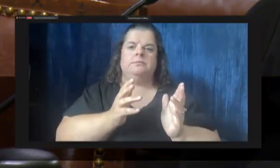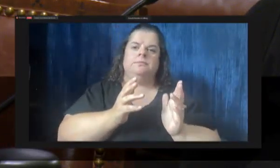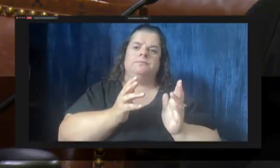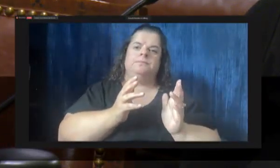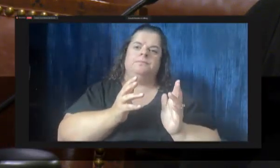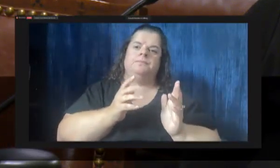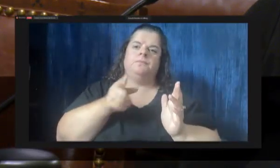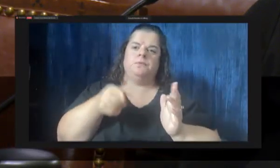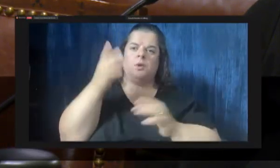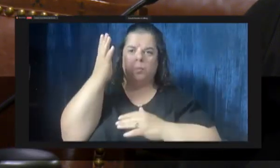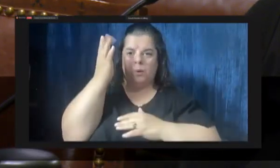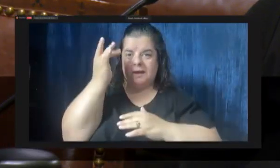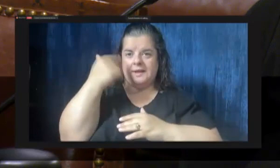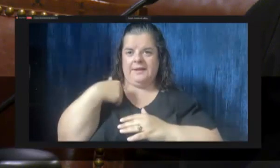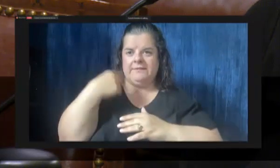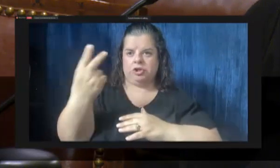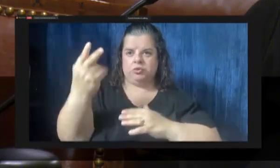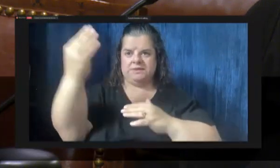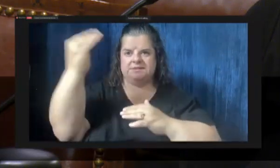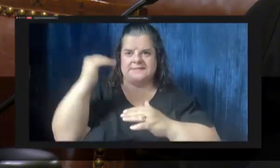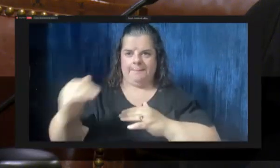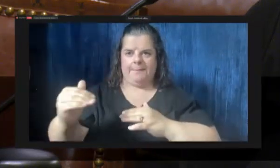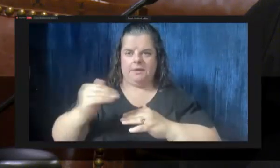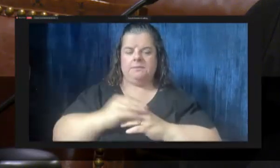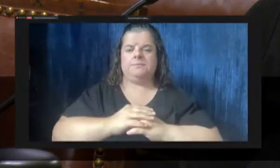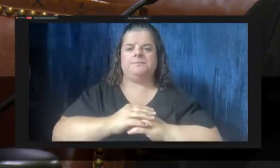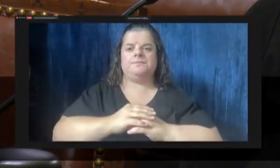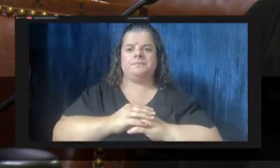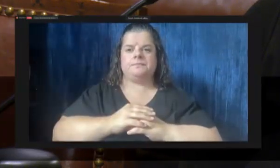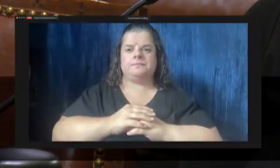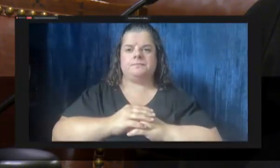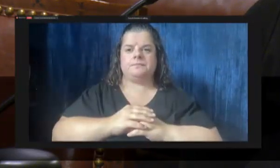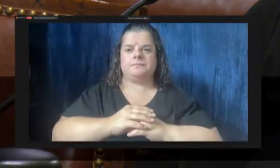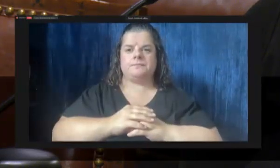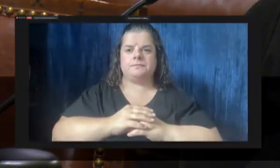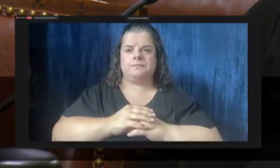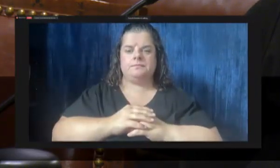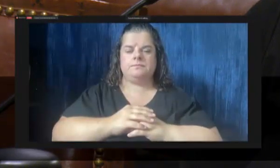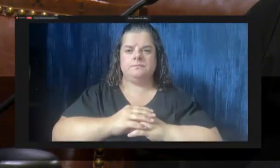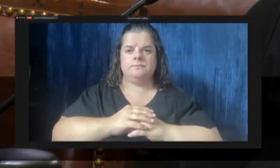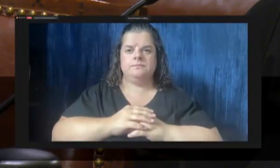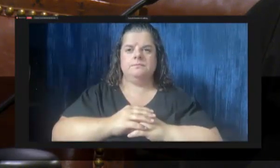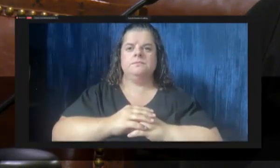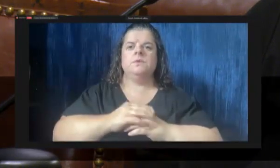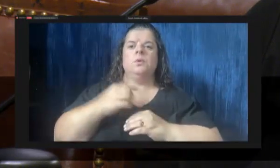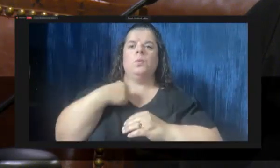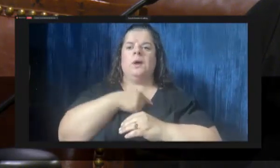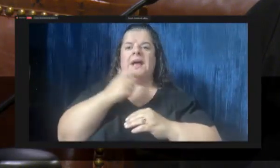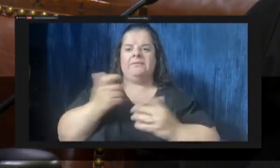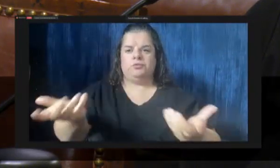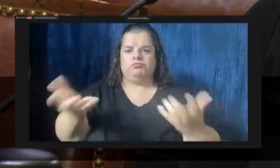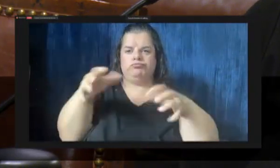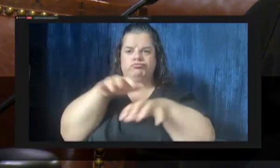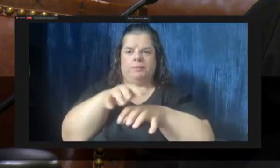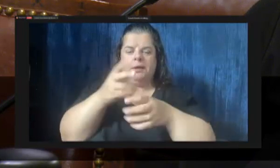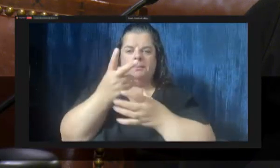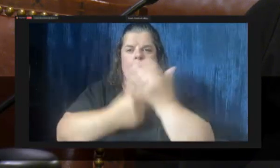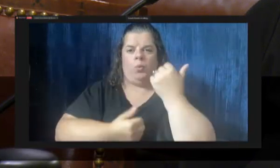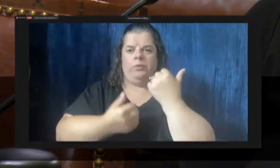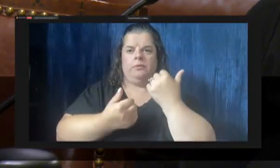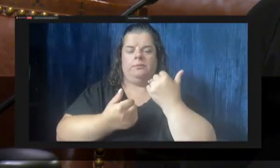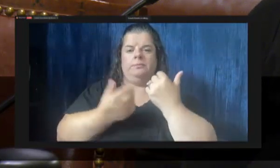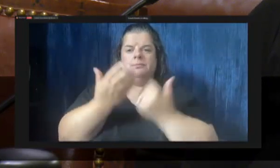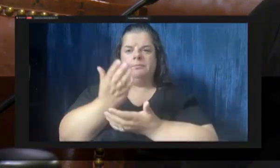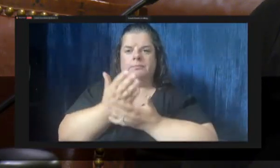why we've got two steps in this, because we can't, and why indeed we have to pilot it. So, to your